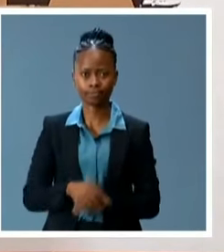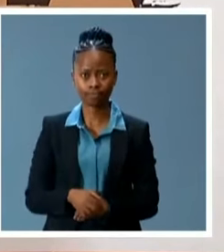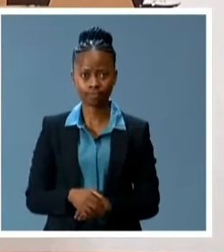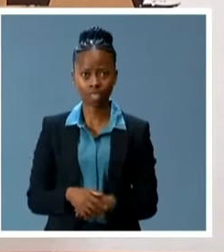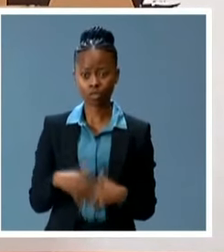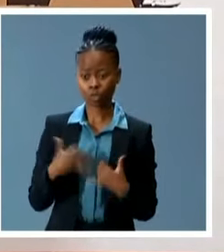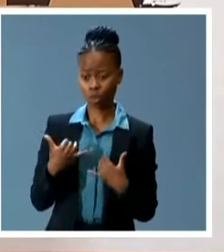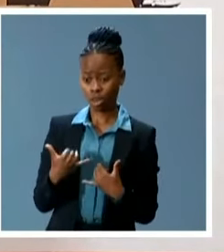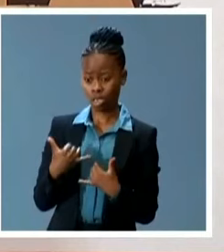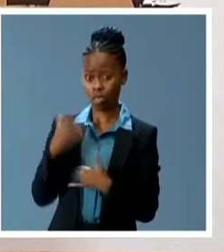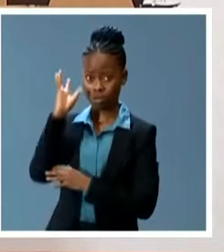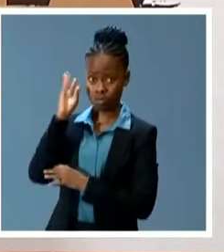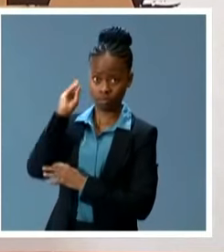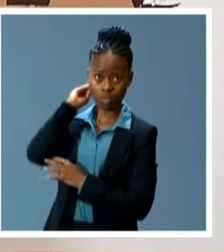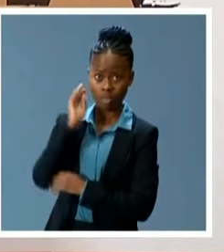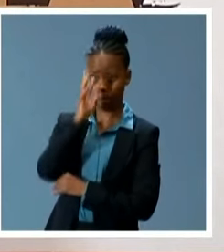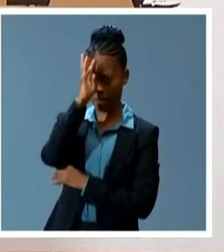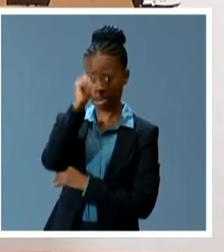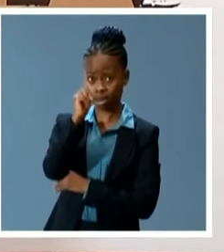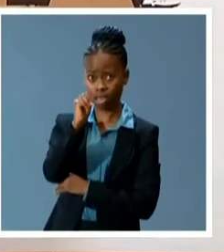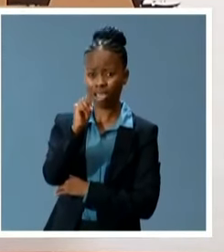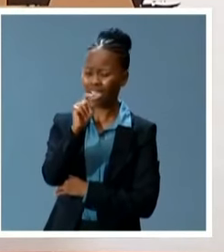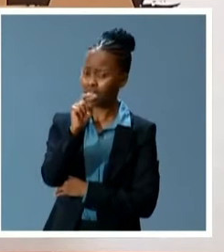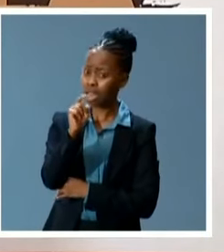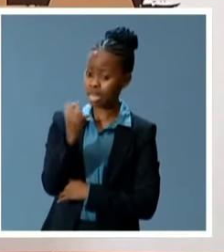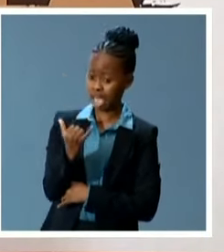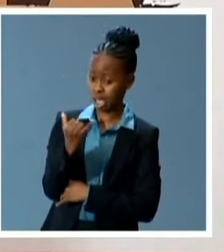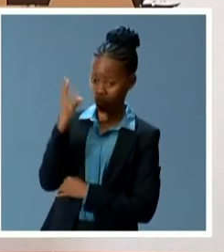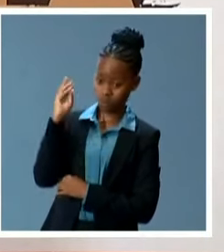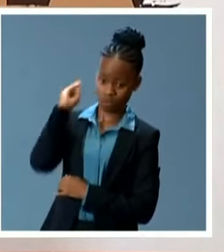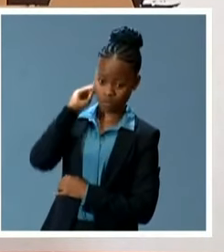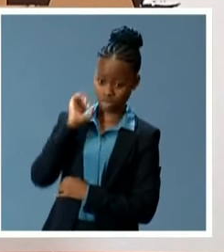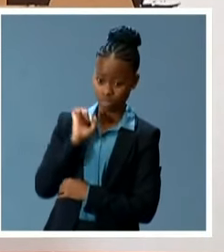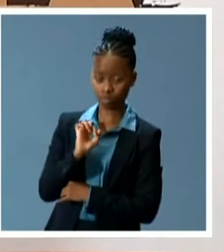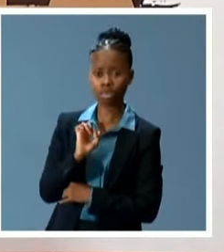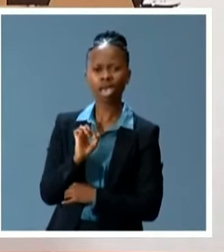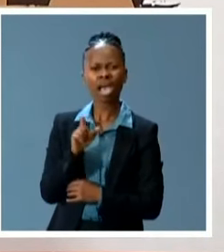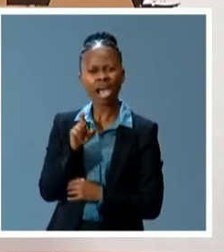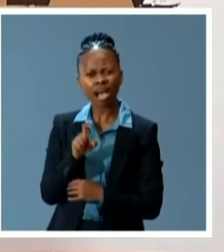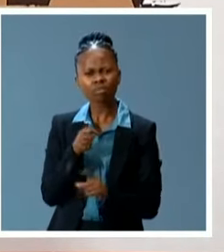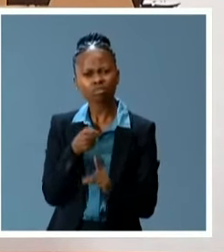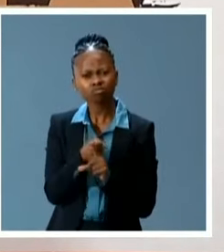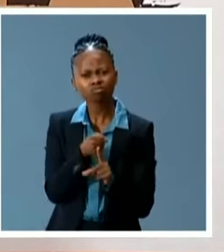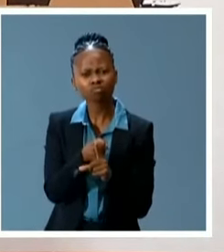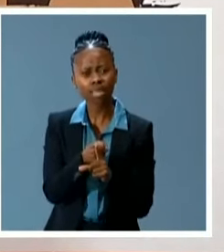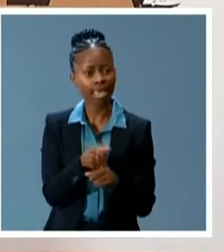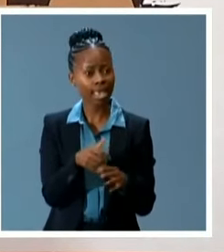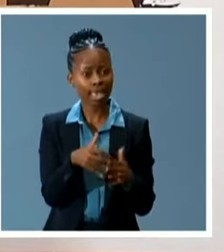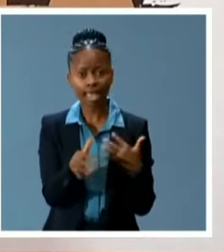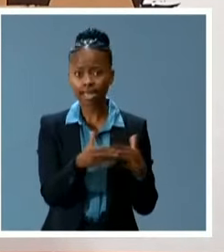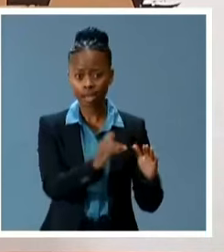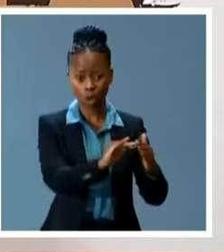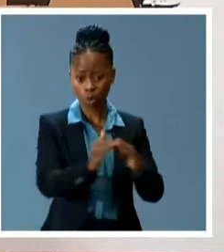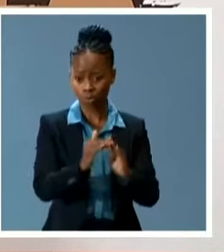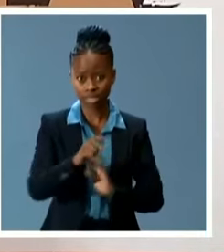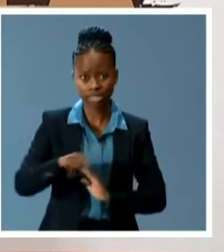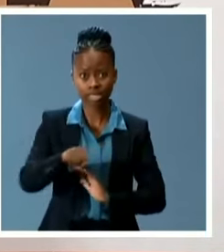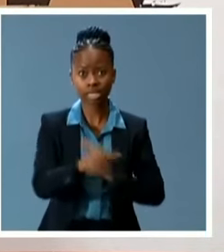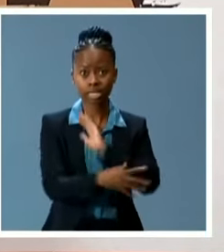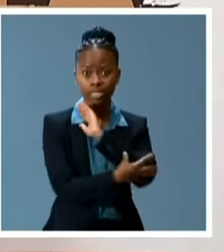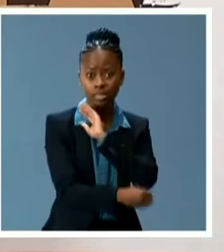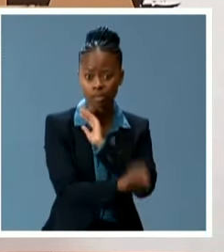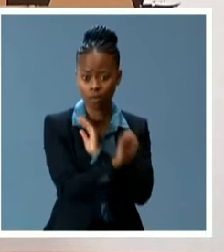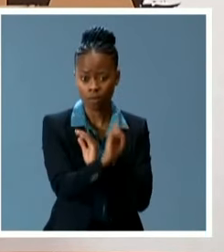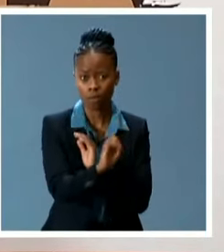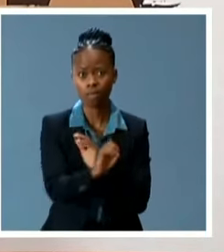must strive all the harder to build societies that are rooted in mutual respect, tolerance,